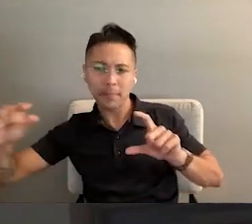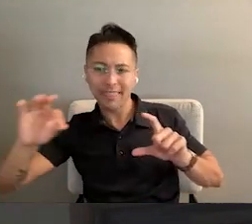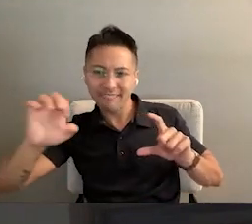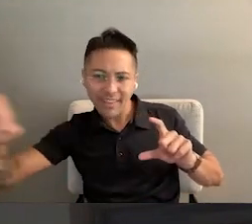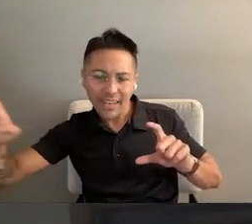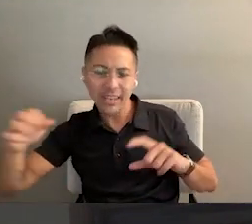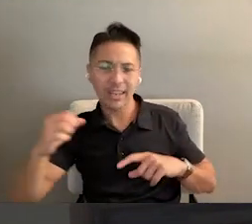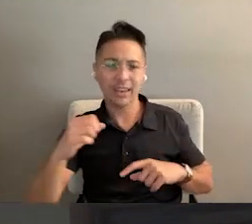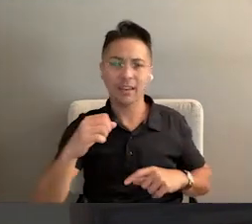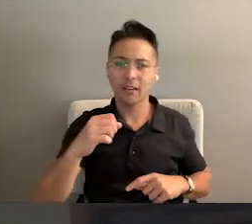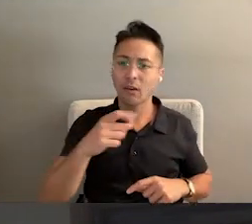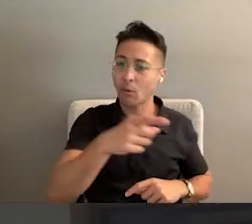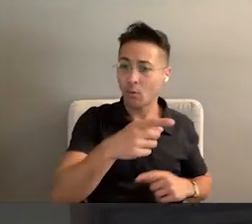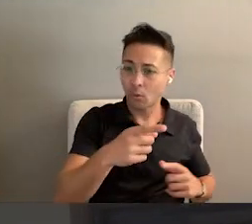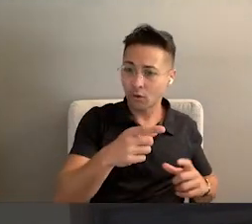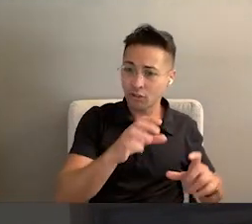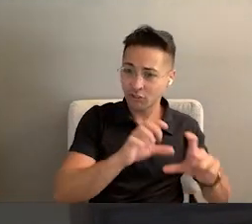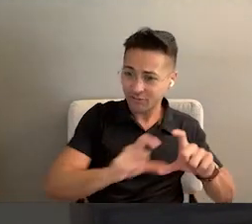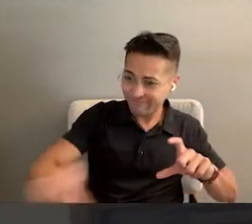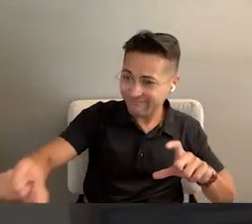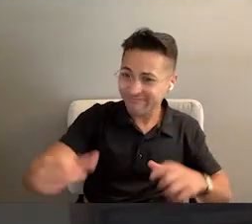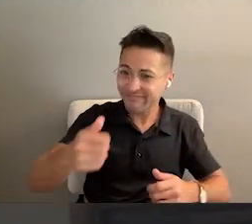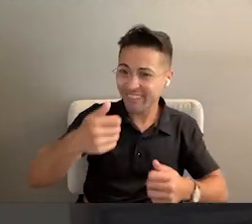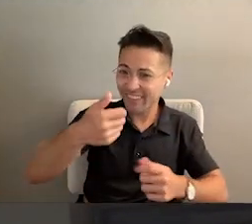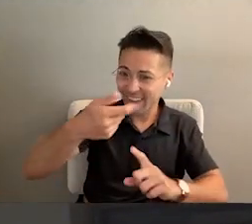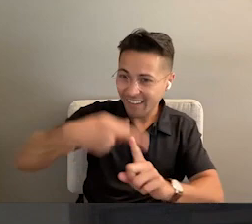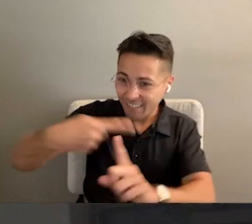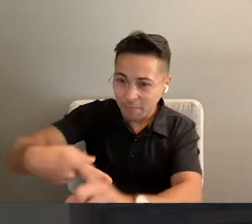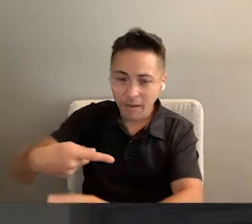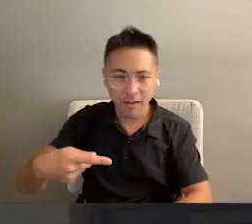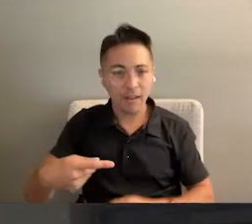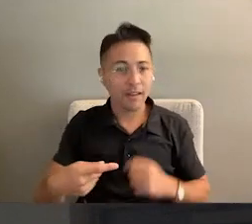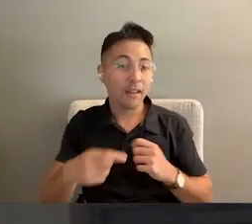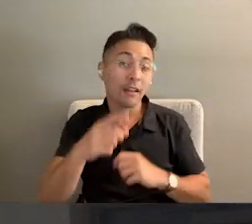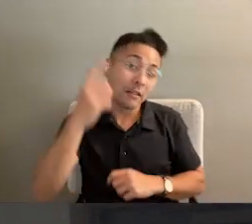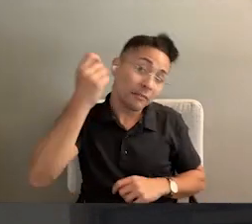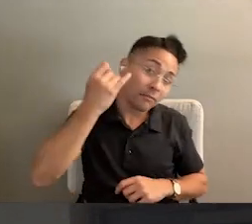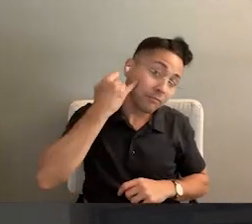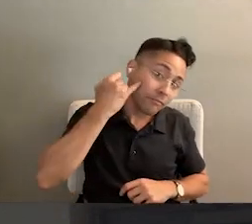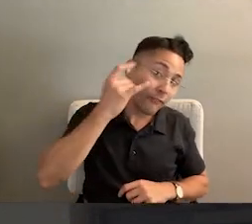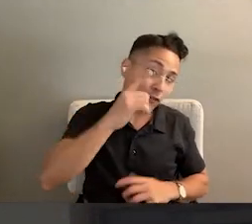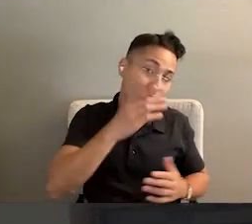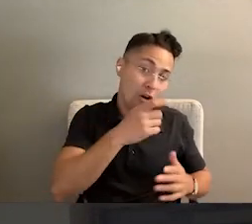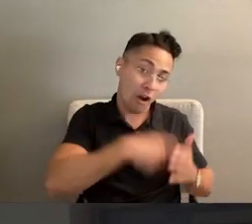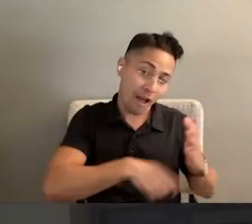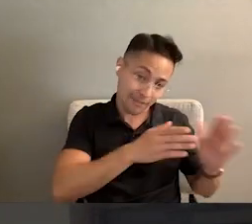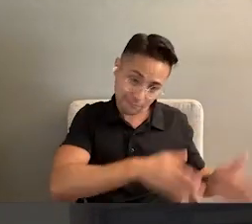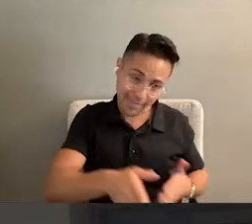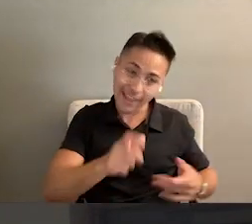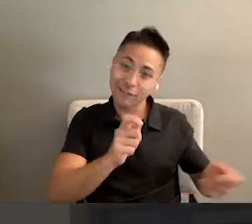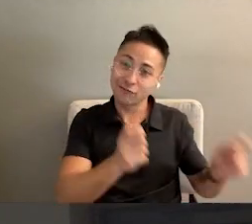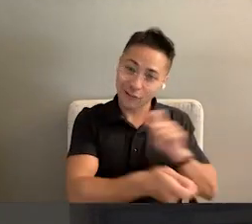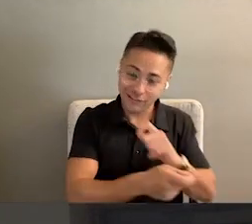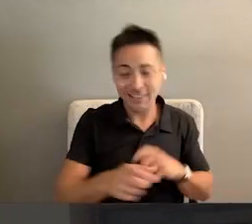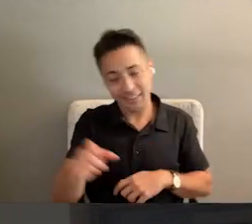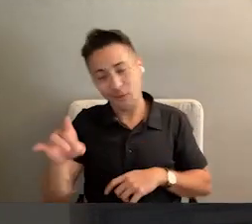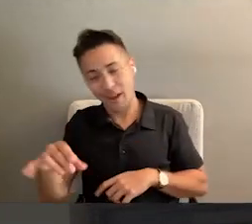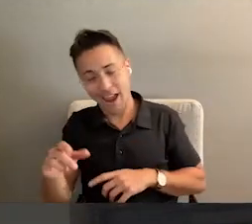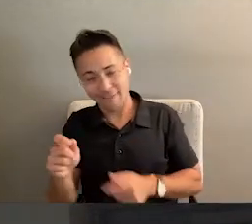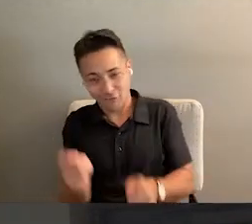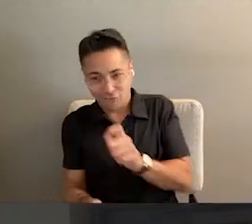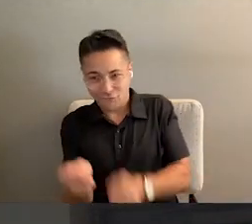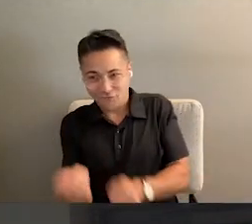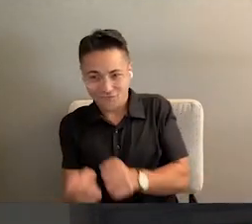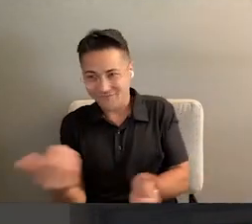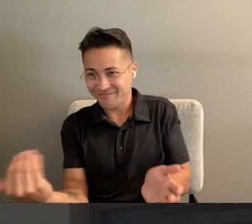take out the fee, or we break it down into 12s, right? What you get each month, you get an even amount each month, unless your cost plan